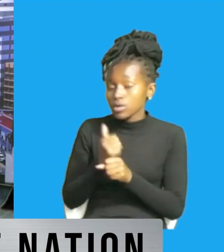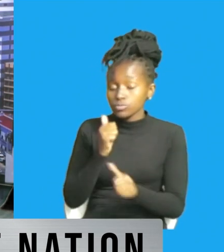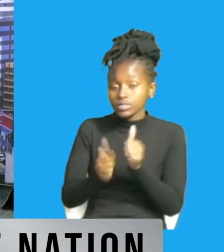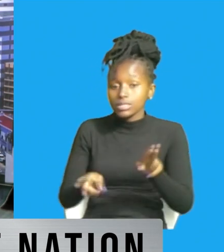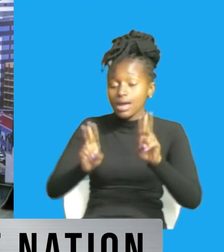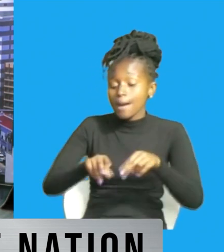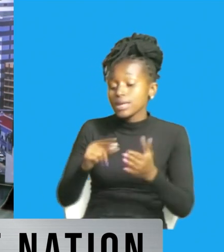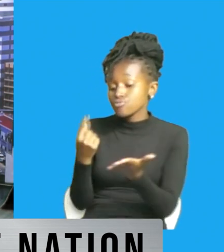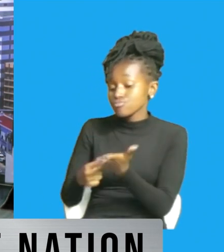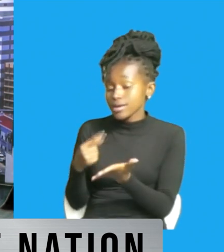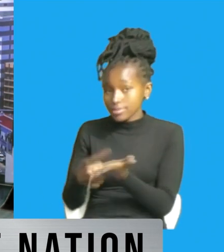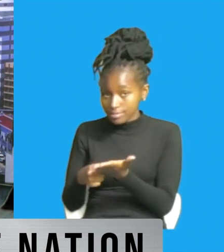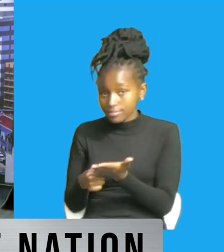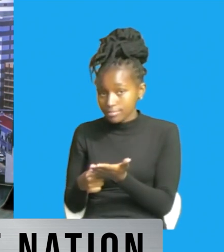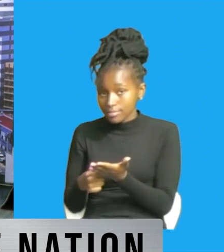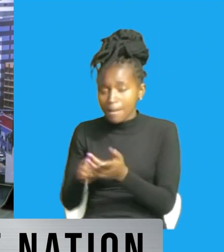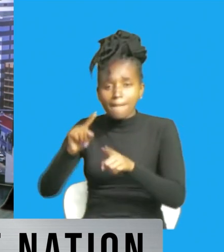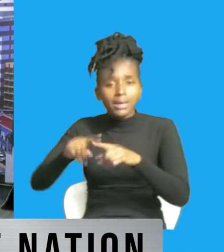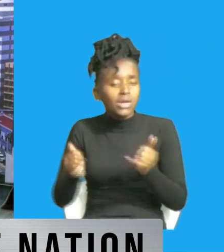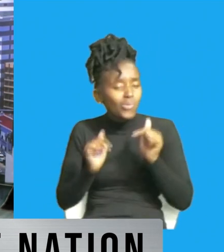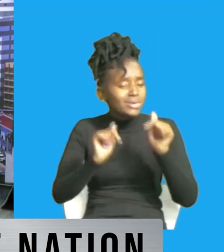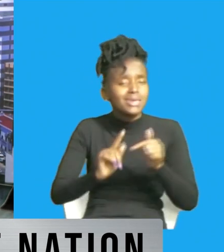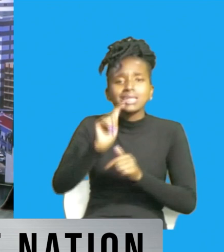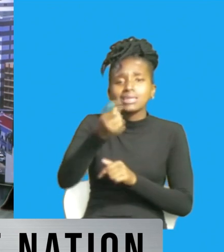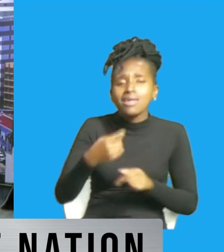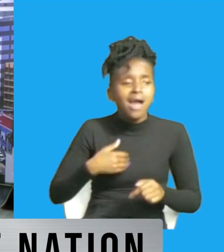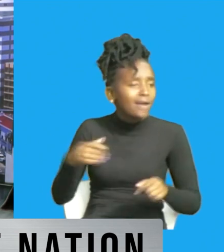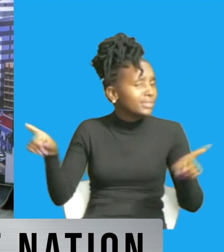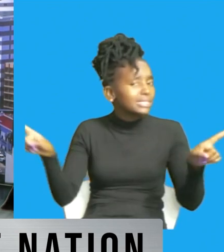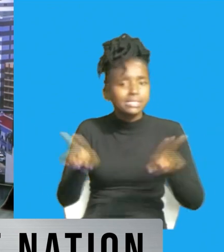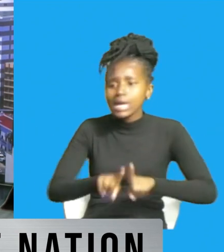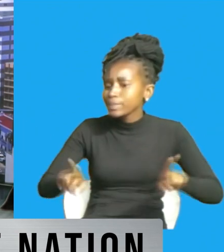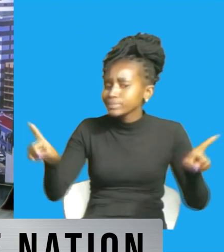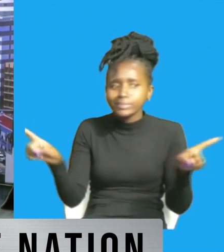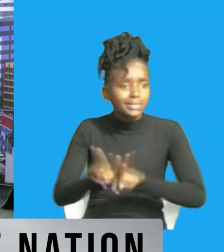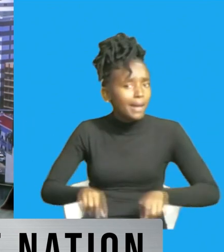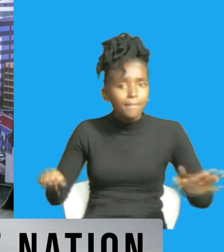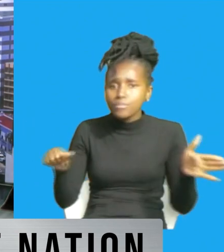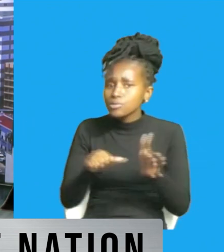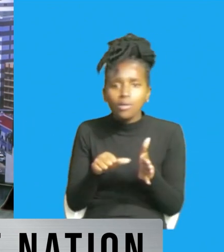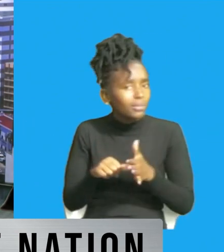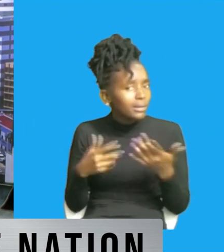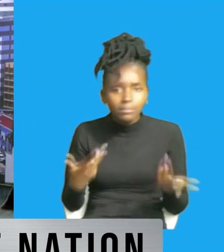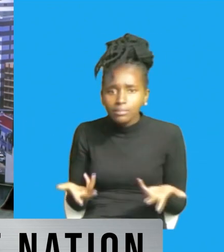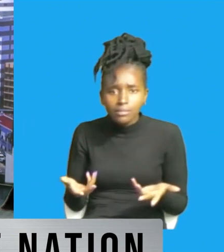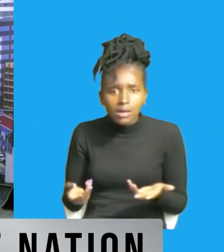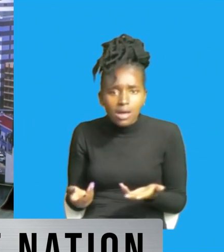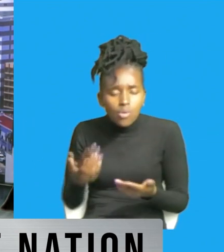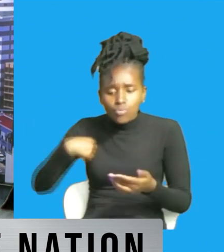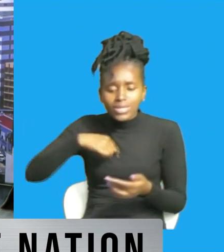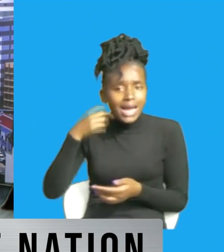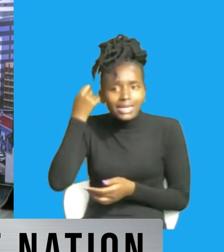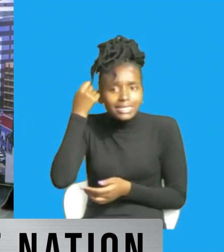then in Kenya, in Kenya we are still on operation. Tuko yeah, operation mode. One citizen asked, is it the bandits who are doing the